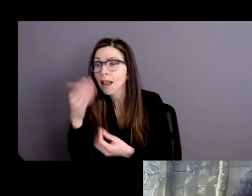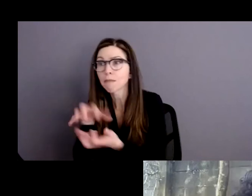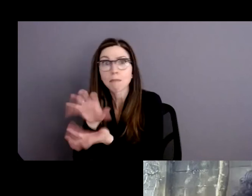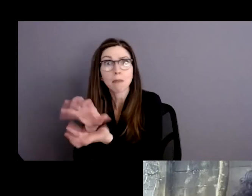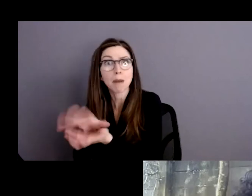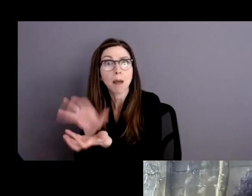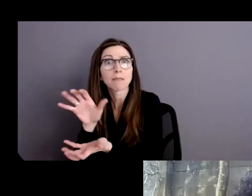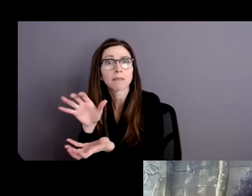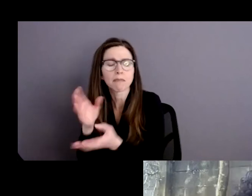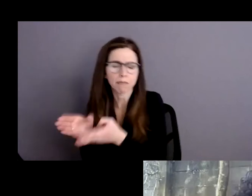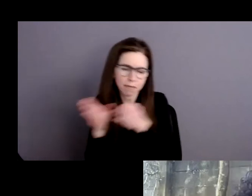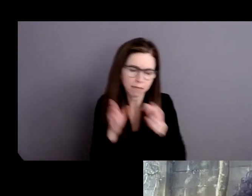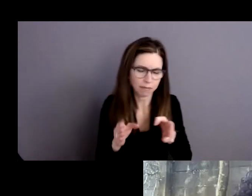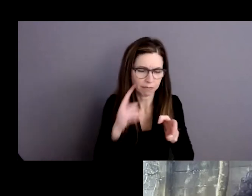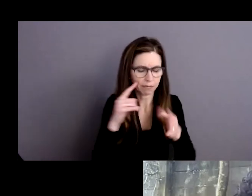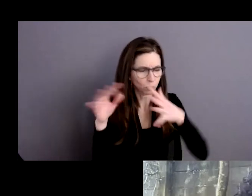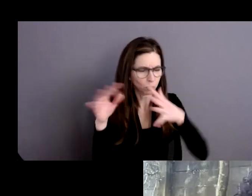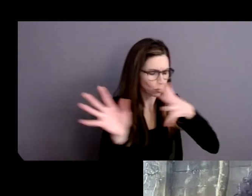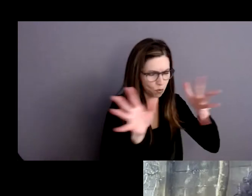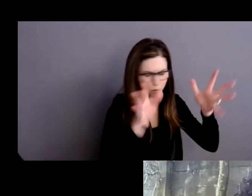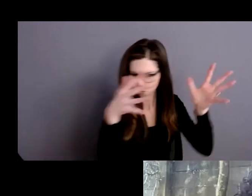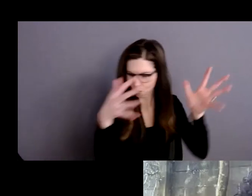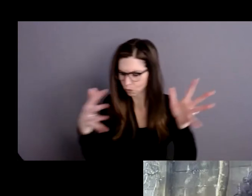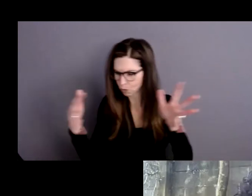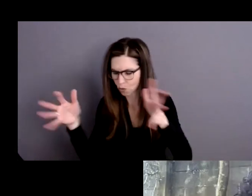The storms have been worse ever since